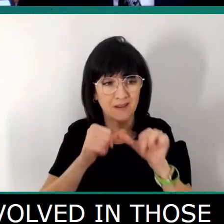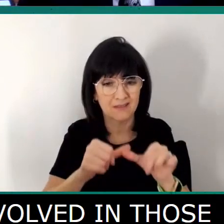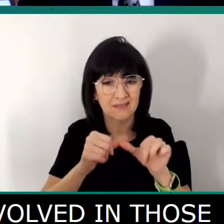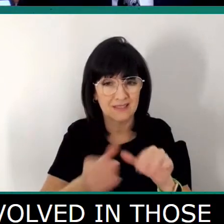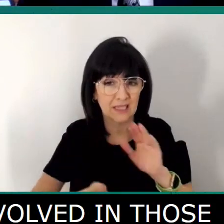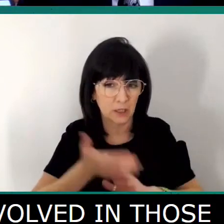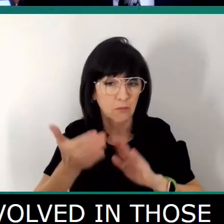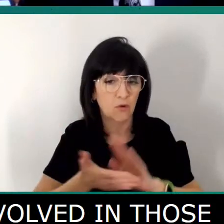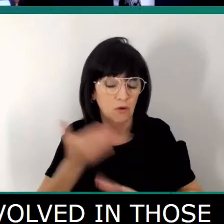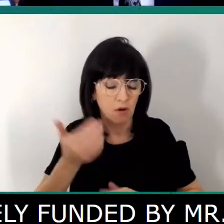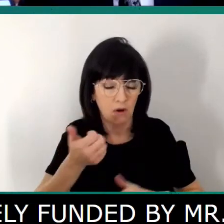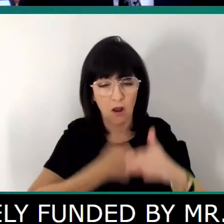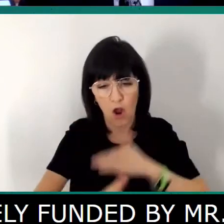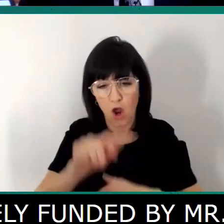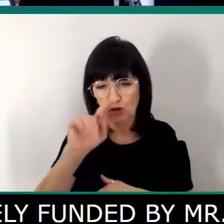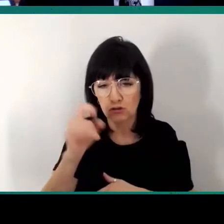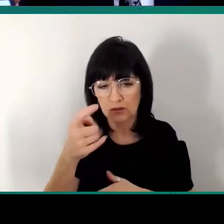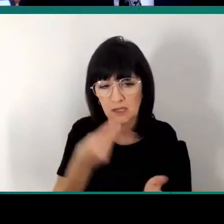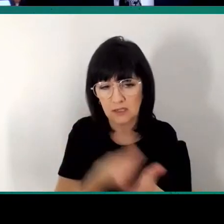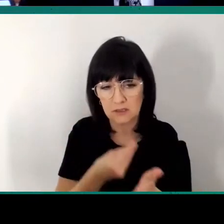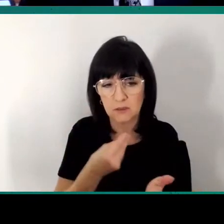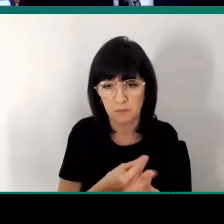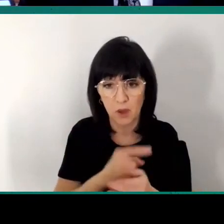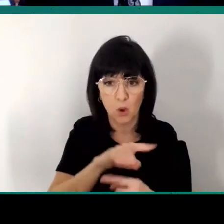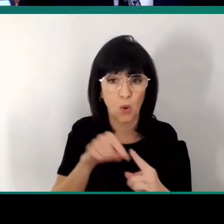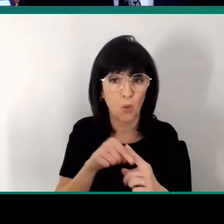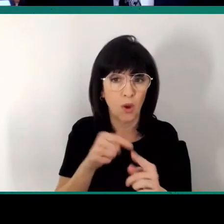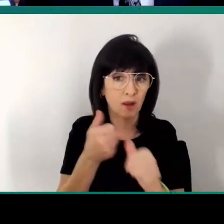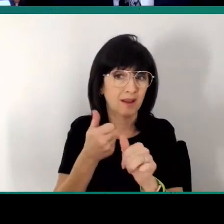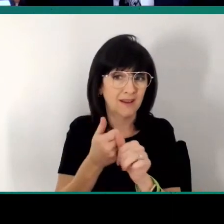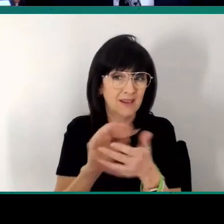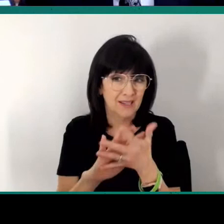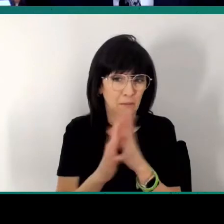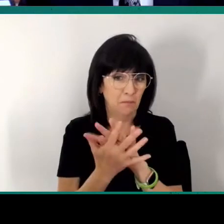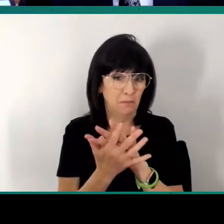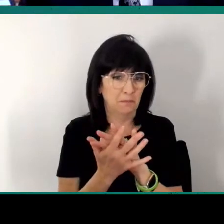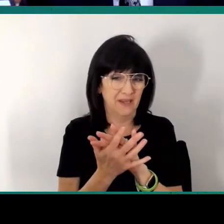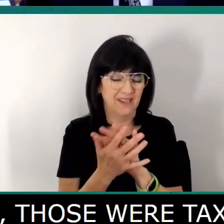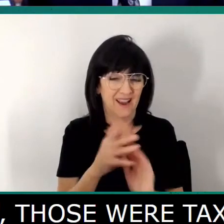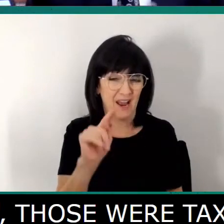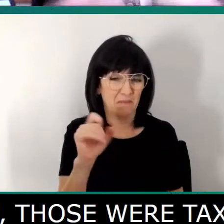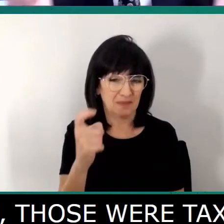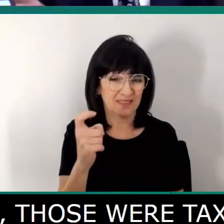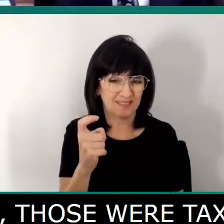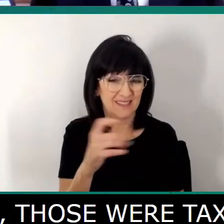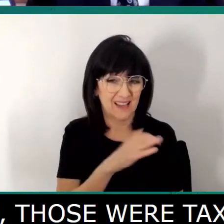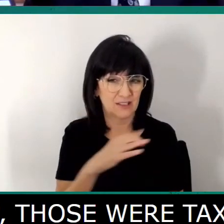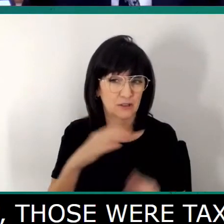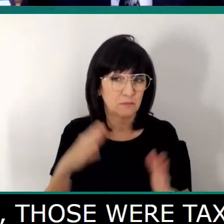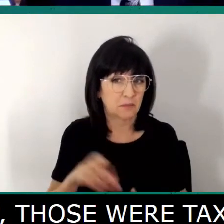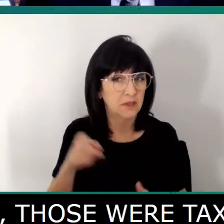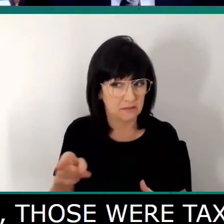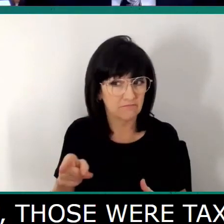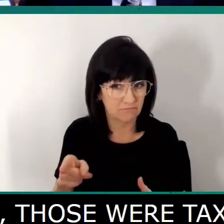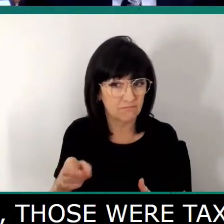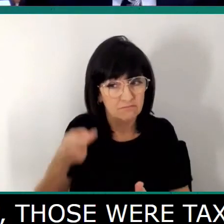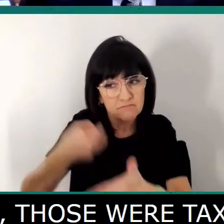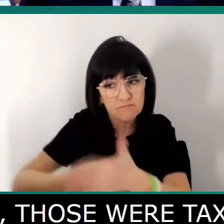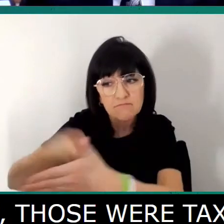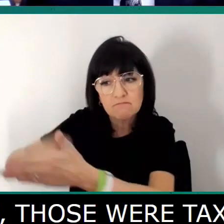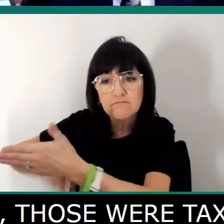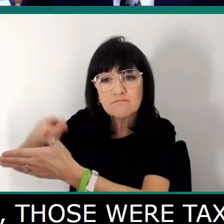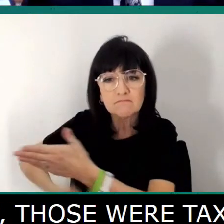tax supported. And when he became commissioner, that's when he started collecting taxes and making sure they got